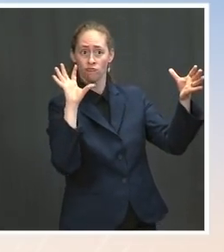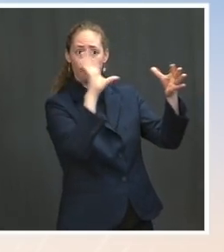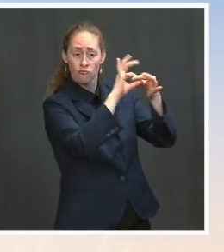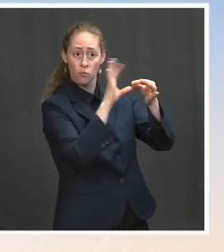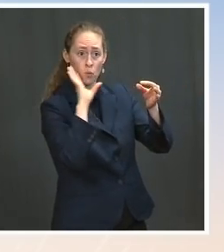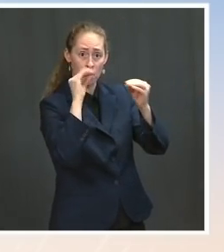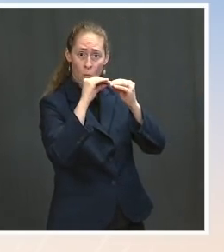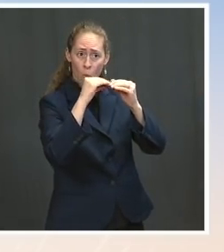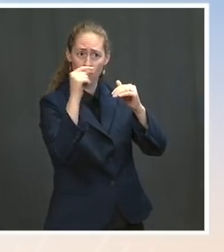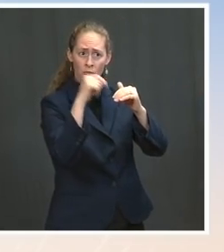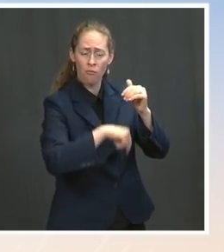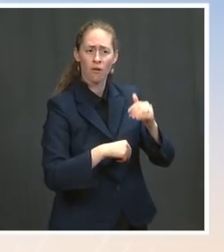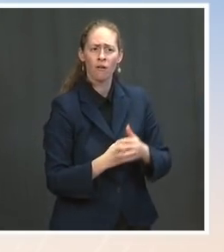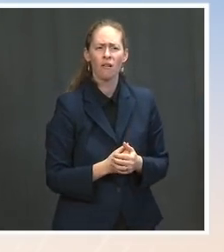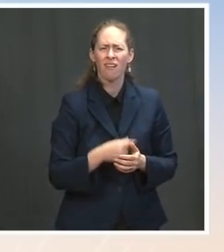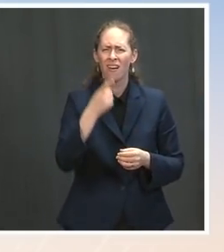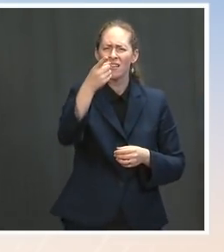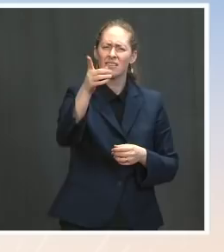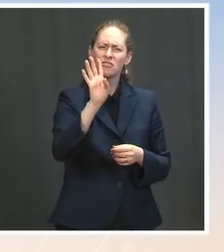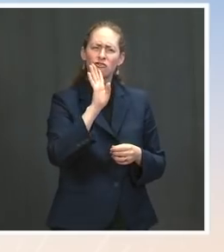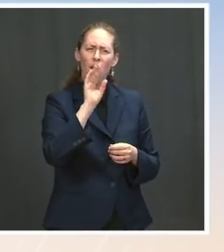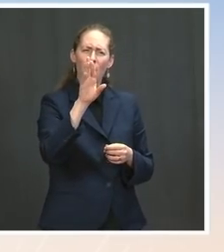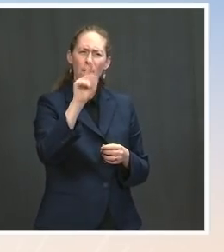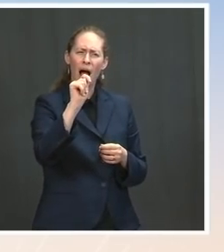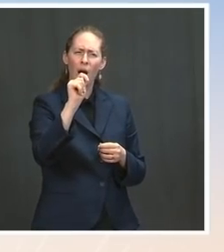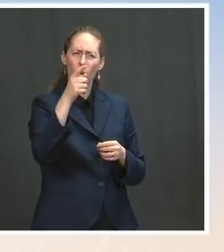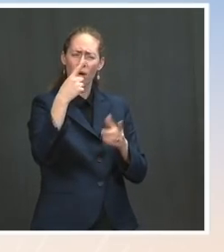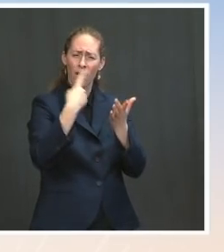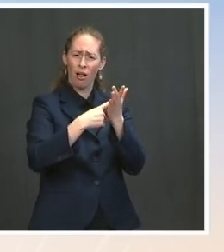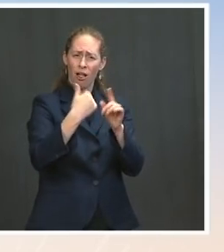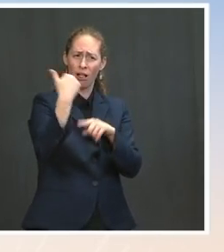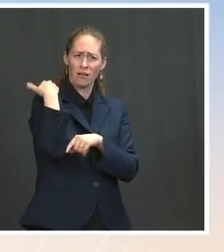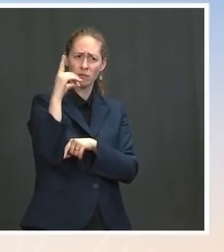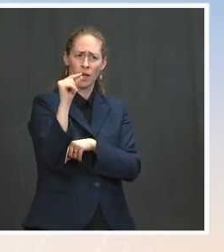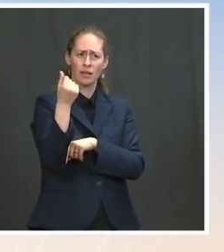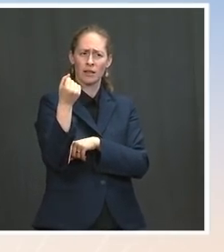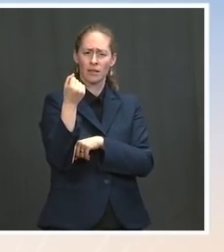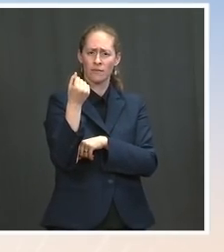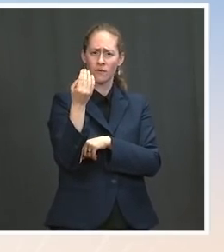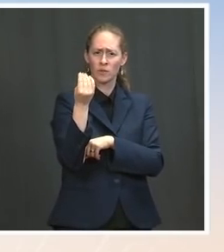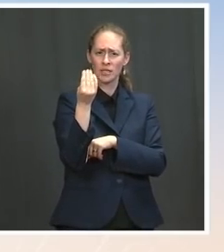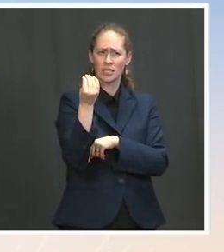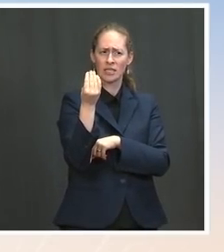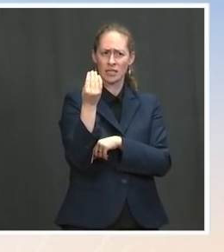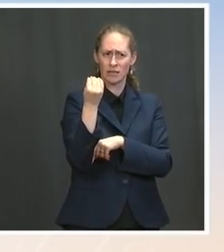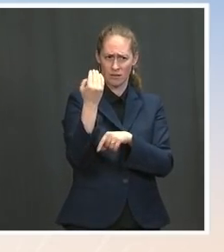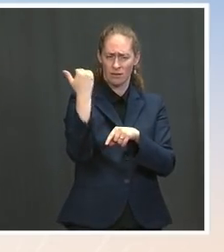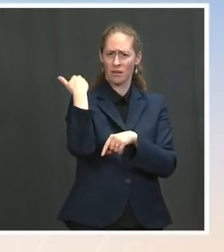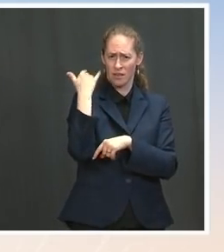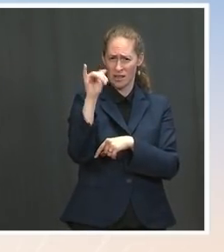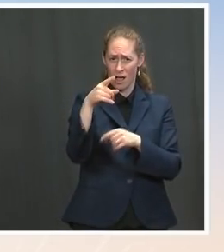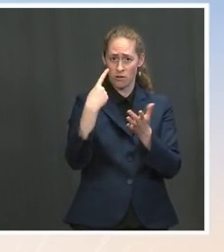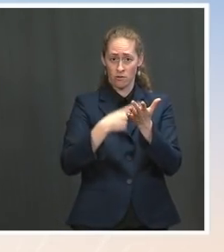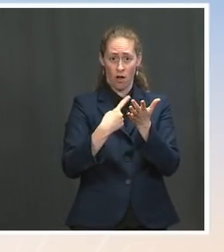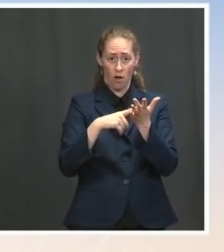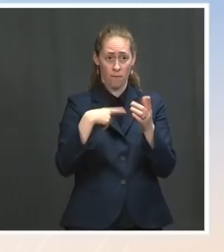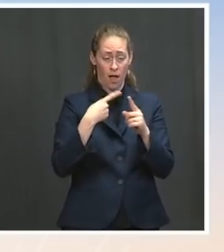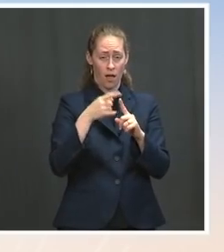from 2014, correct? That dated back to, I will say, my last time in